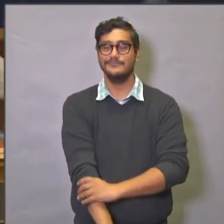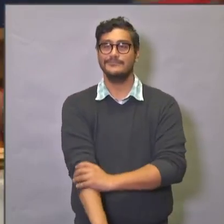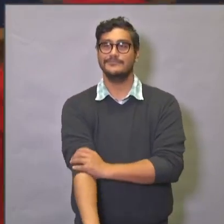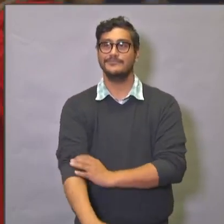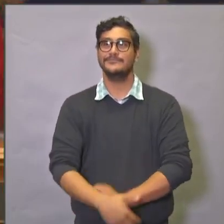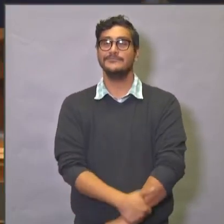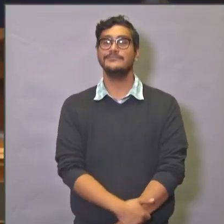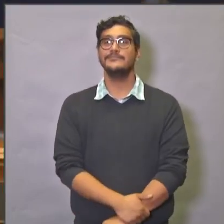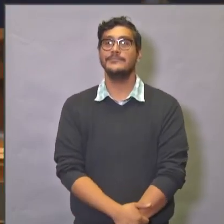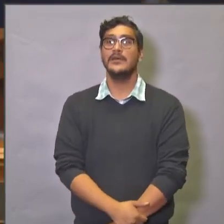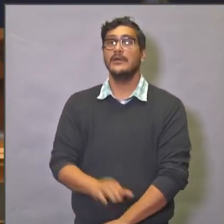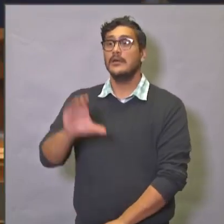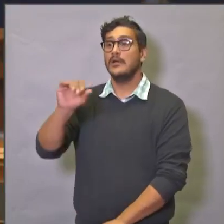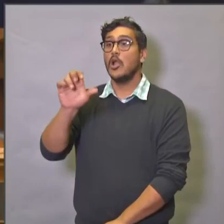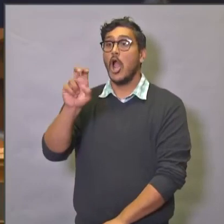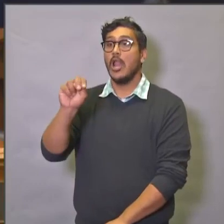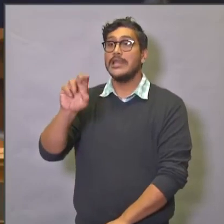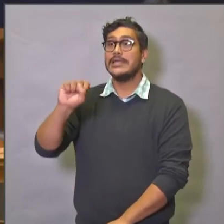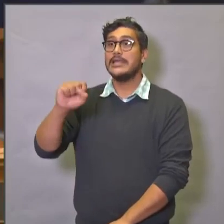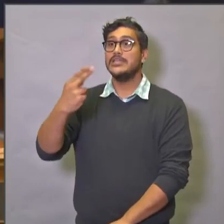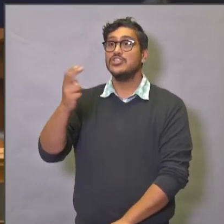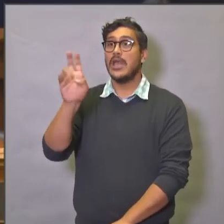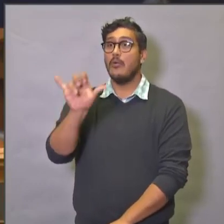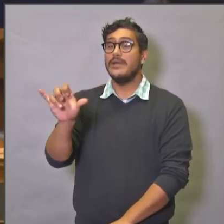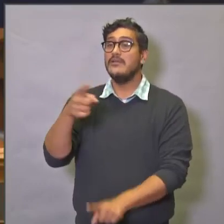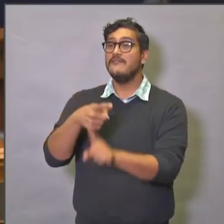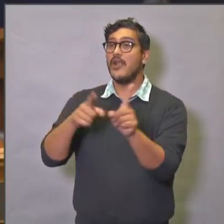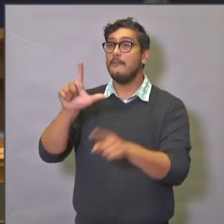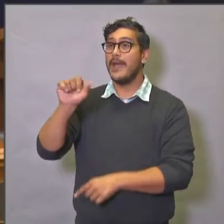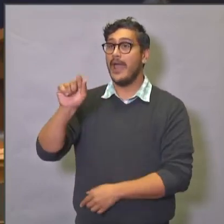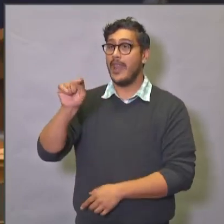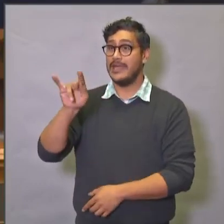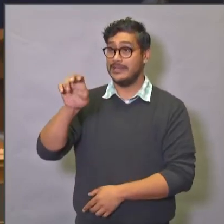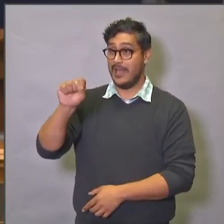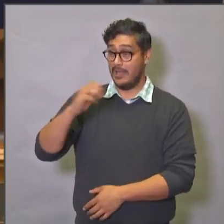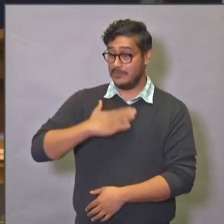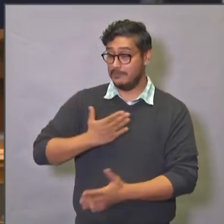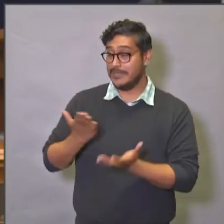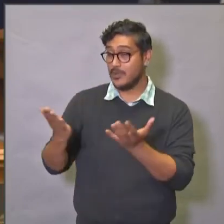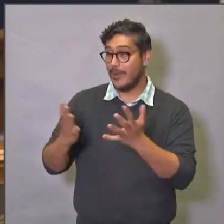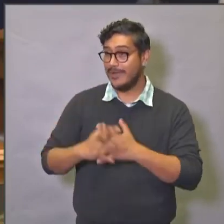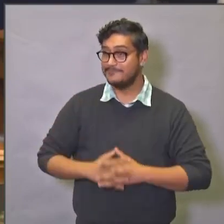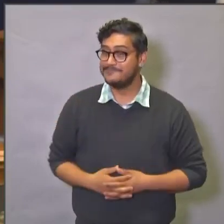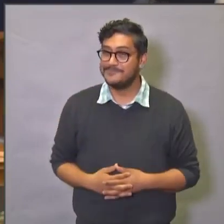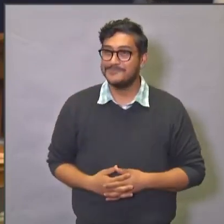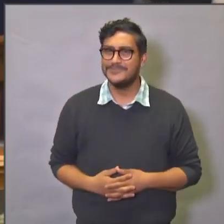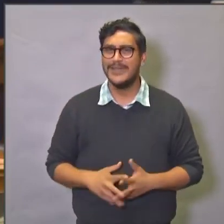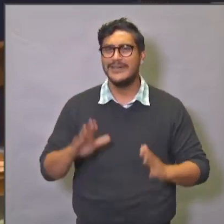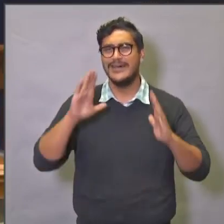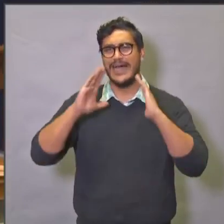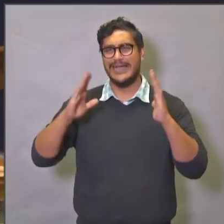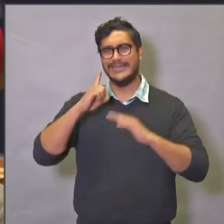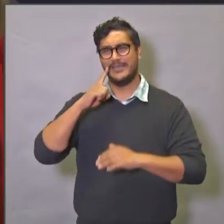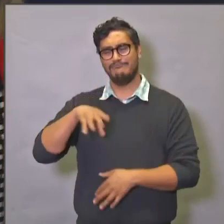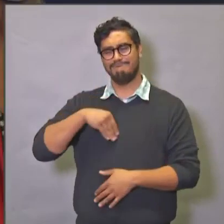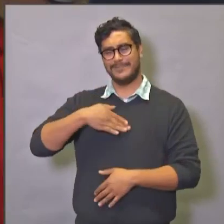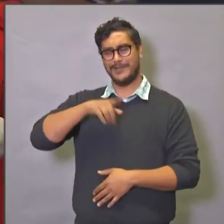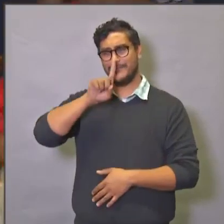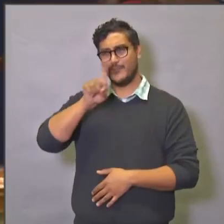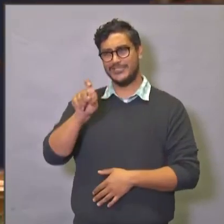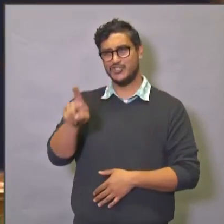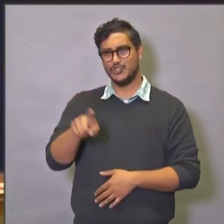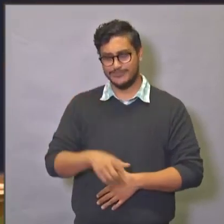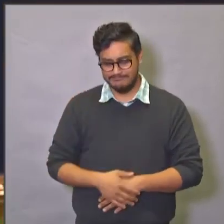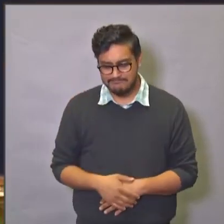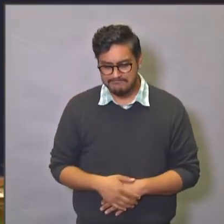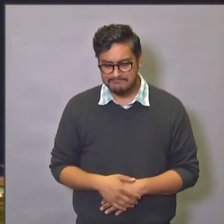Next, we'll open the line of Colleen Shelby with Los Angeles Times. Your line is open. Hi, thanks for taking my questions. Wanted to